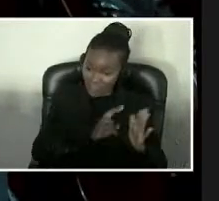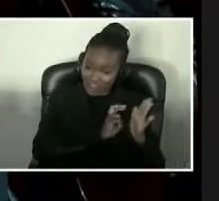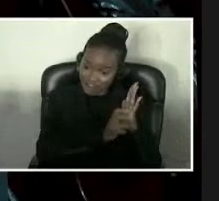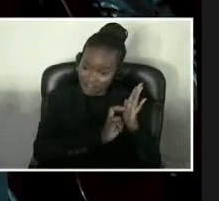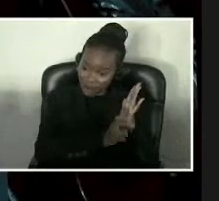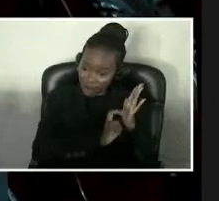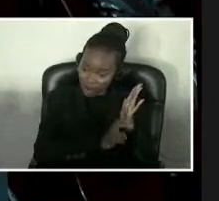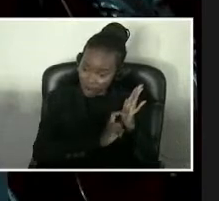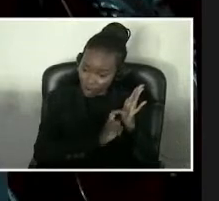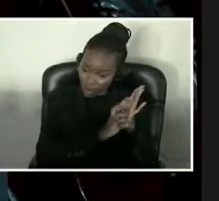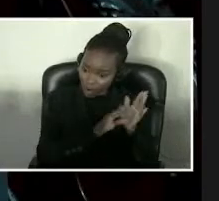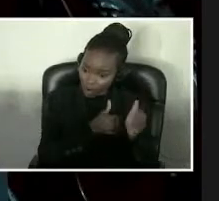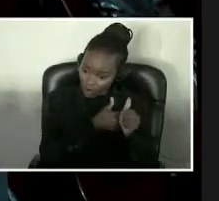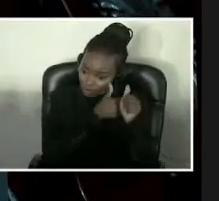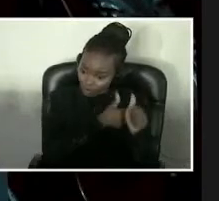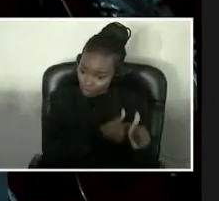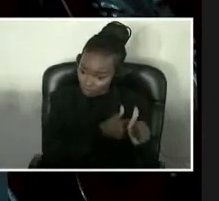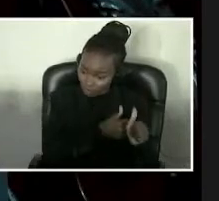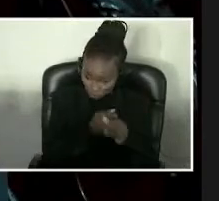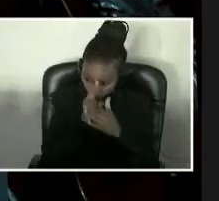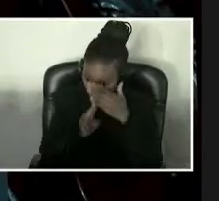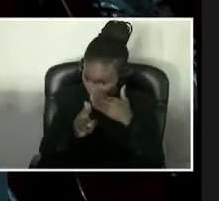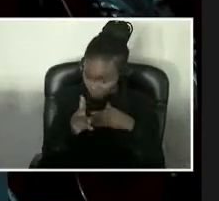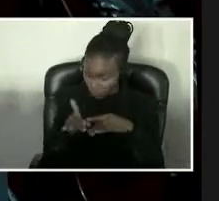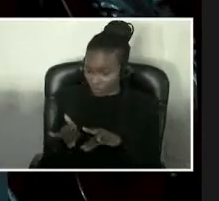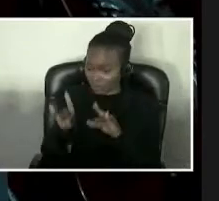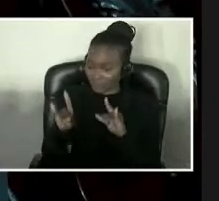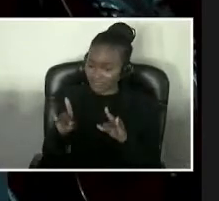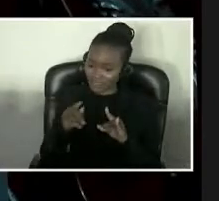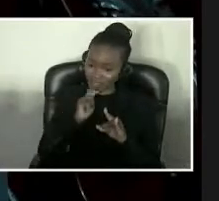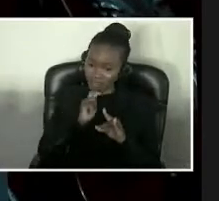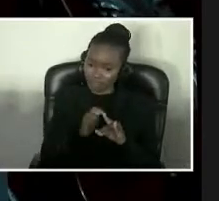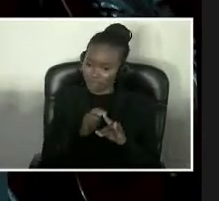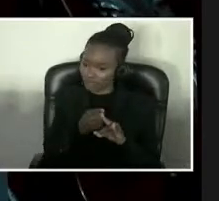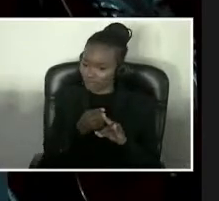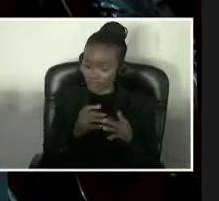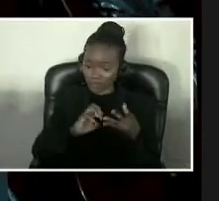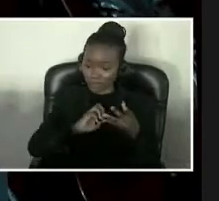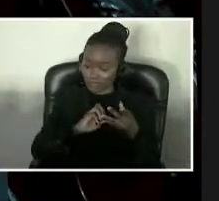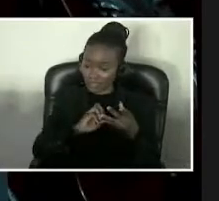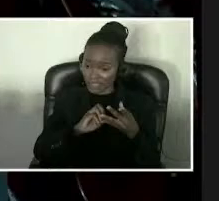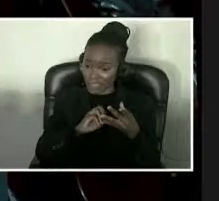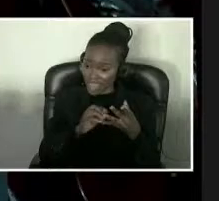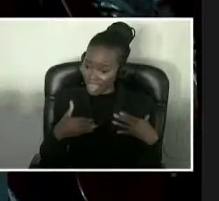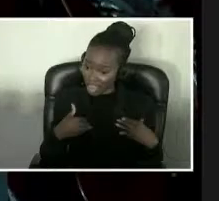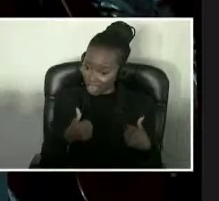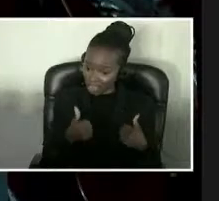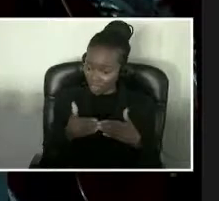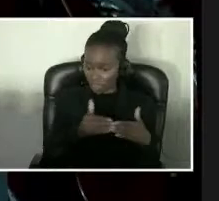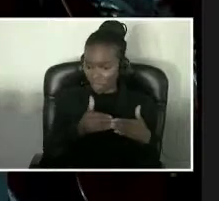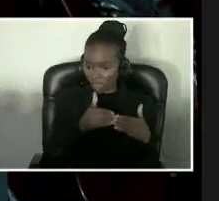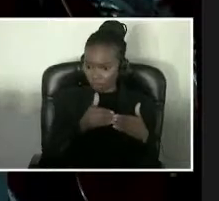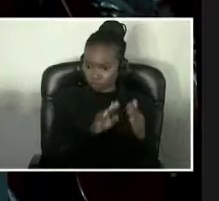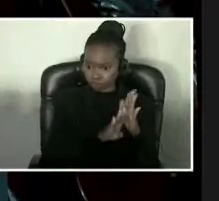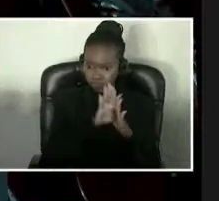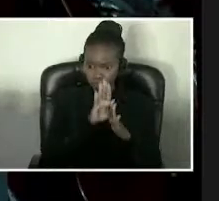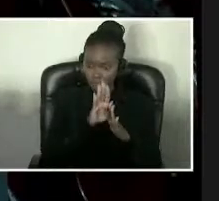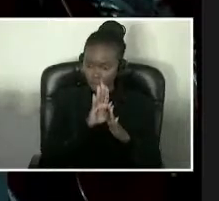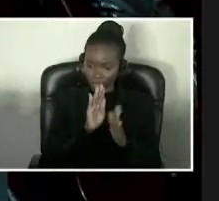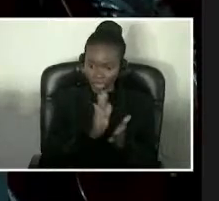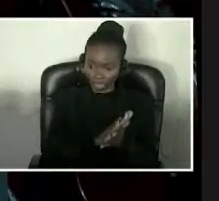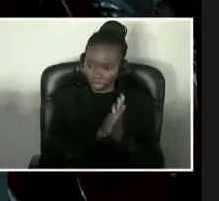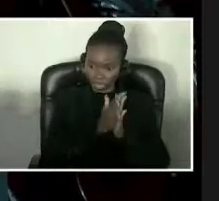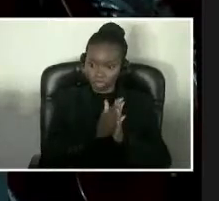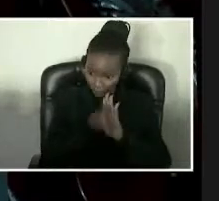approach a honorable chairperson will not rebuild a functional health care here in guatemala natal